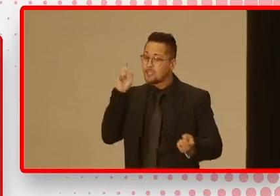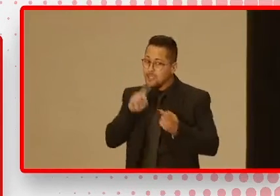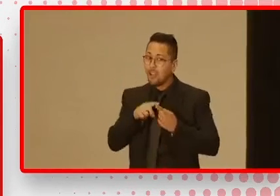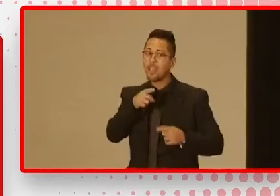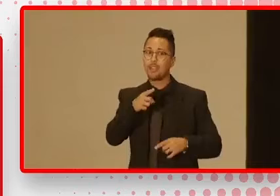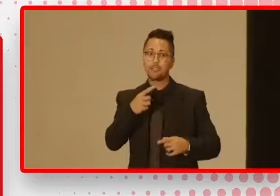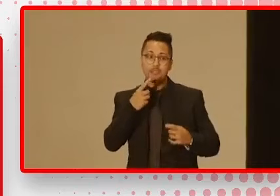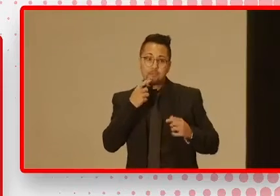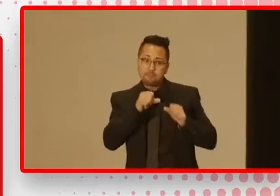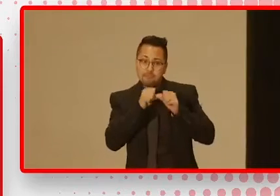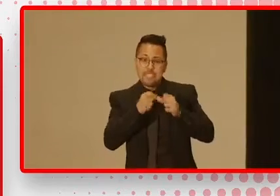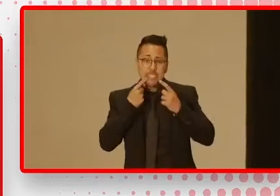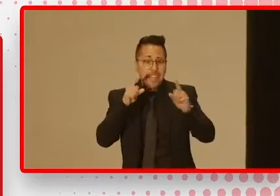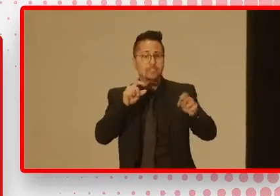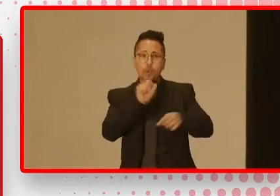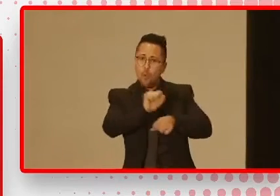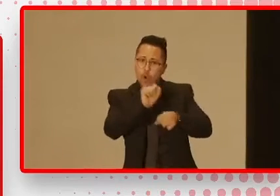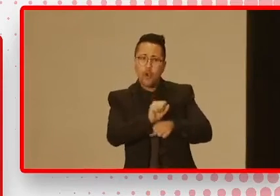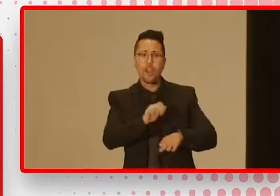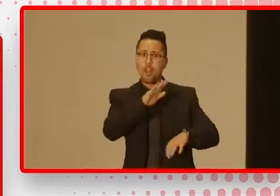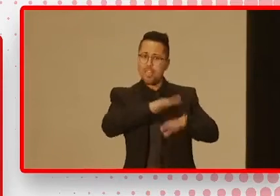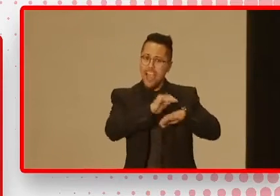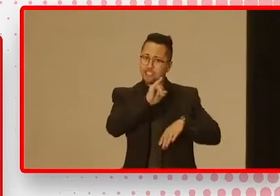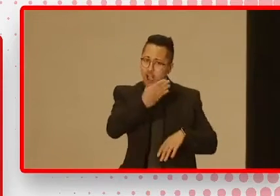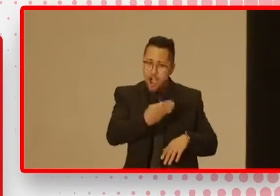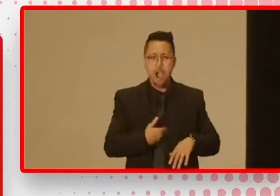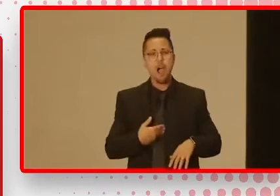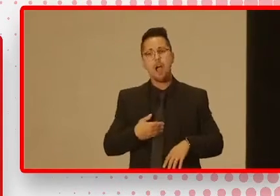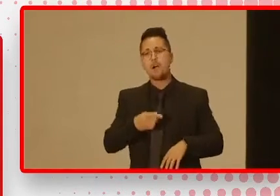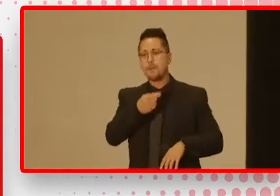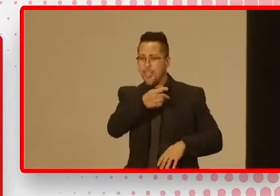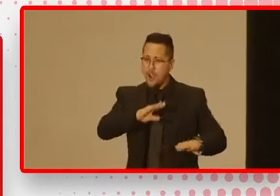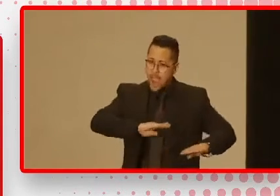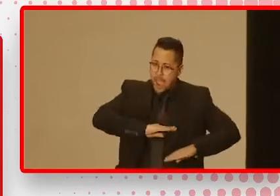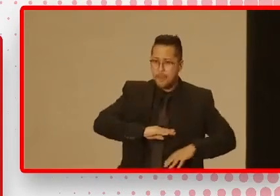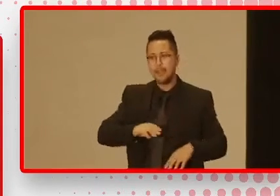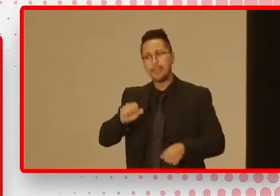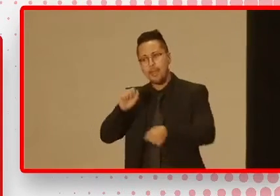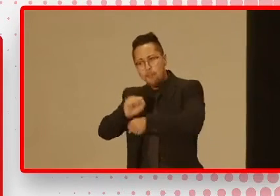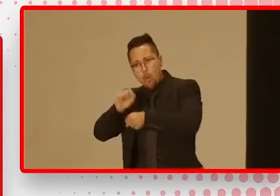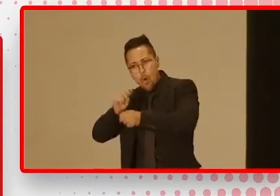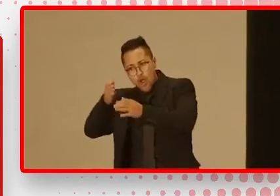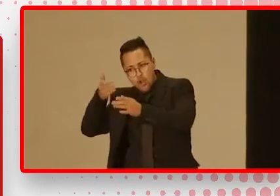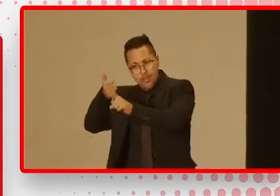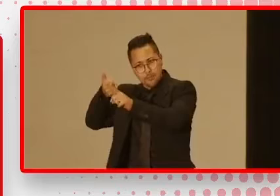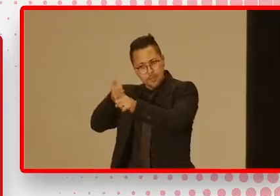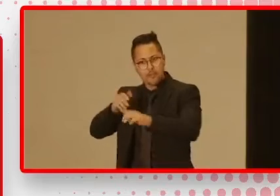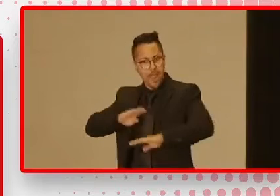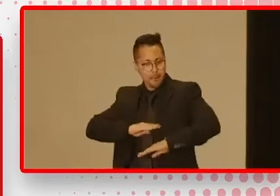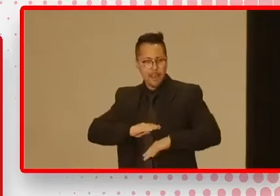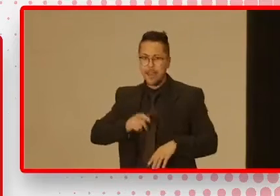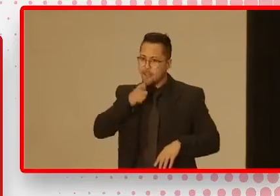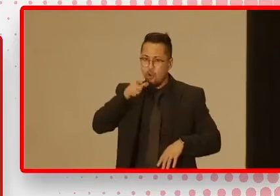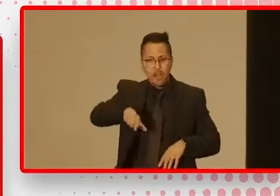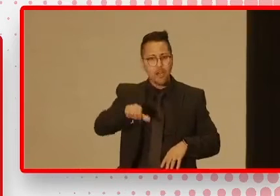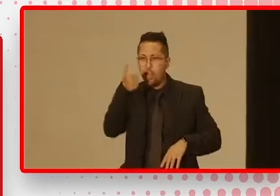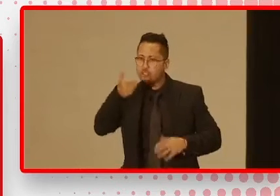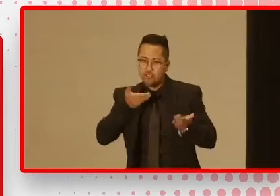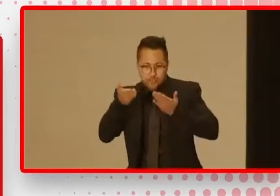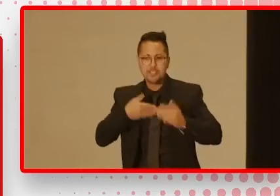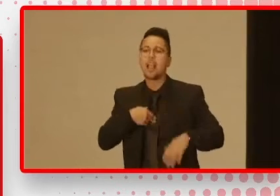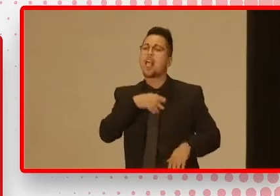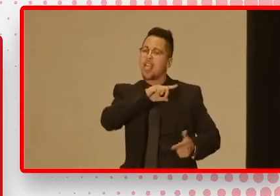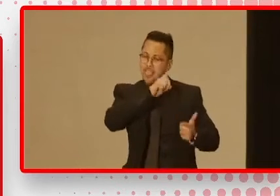on the job and they're happy, the employer's happy, there's no more services that are needed. That would be the only time that we would actually close the case